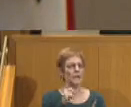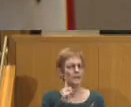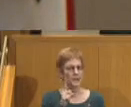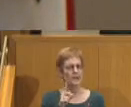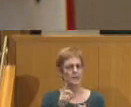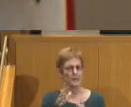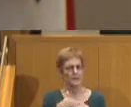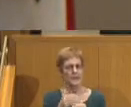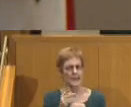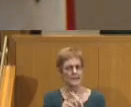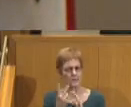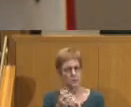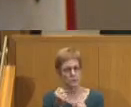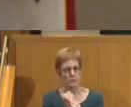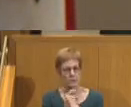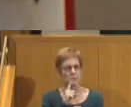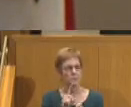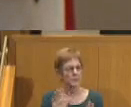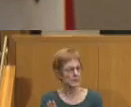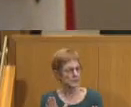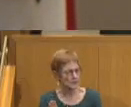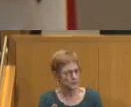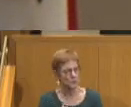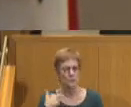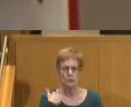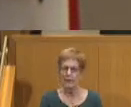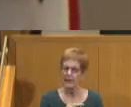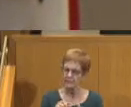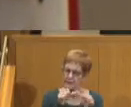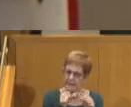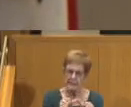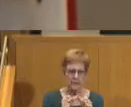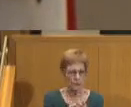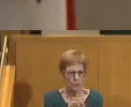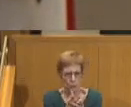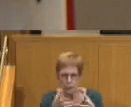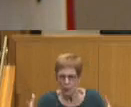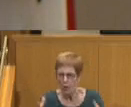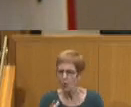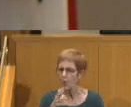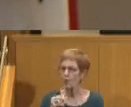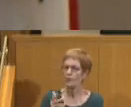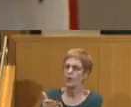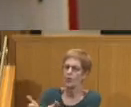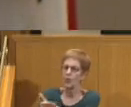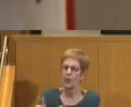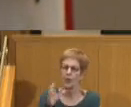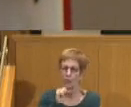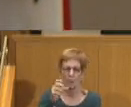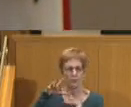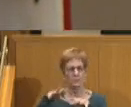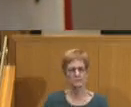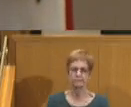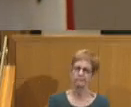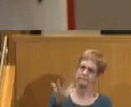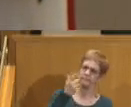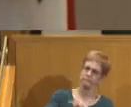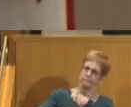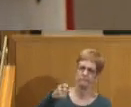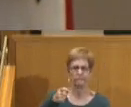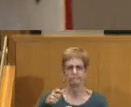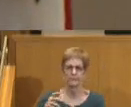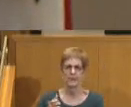voters who made my re-election effort a success. I'm grateful to all of you, those present, and hope to live up to the trust that you have placed